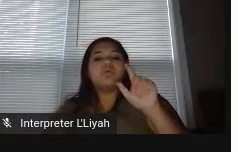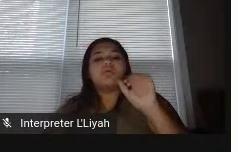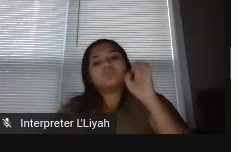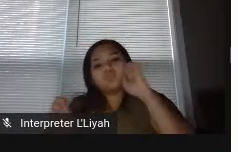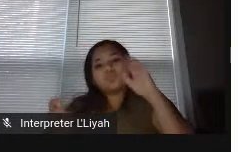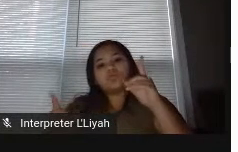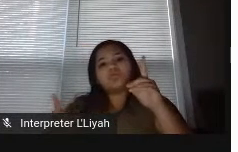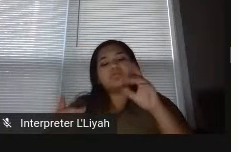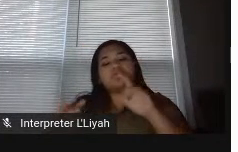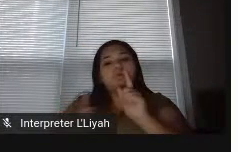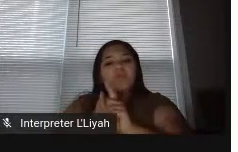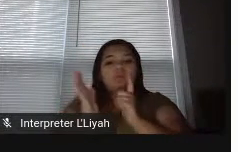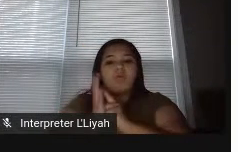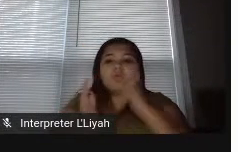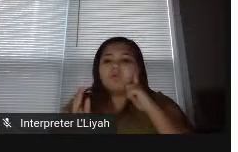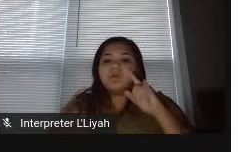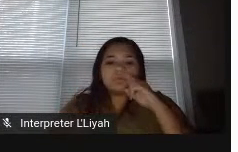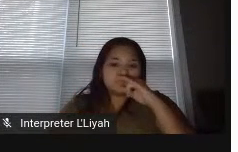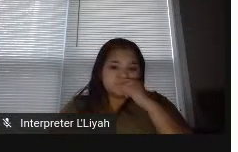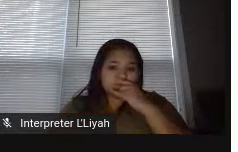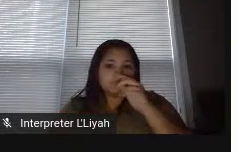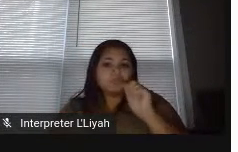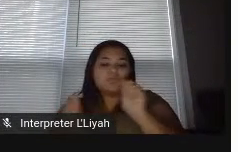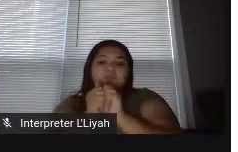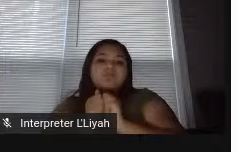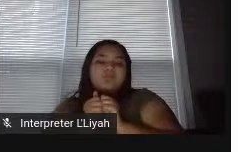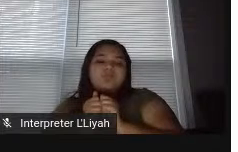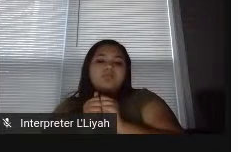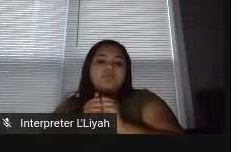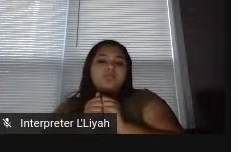law for children with